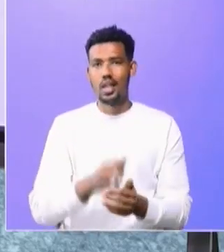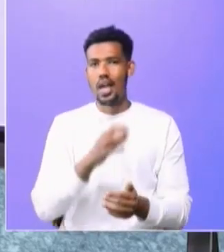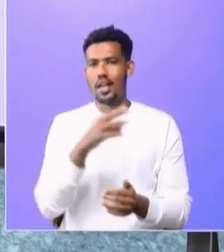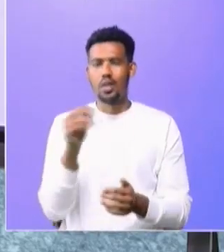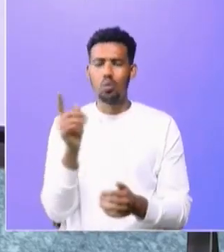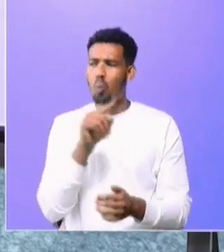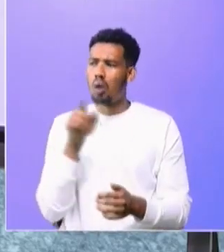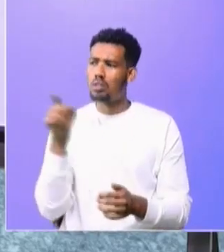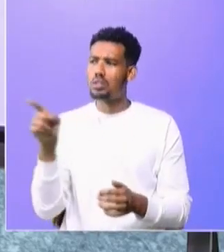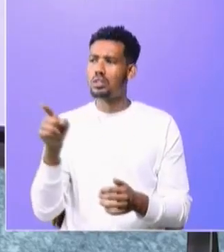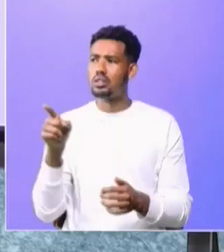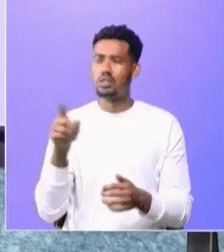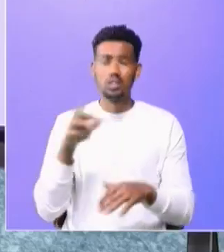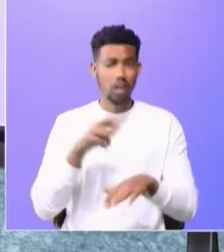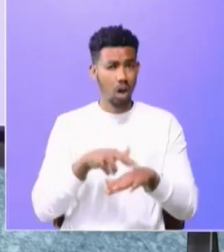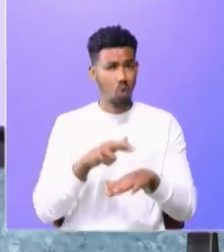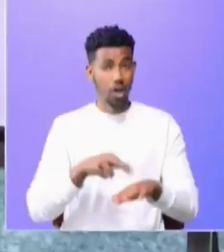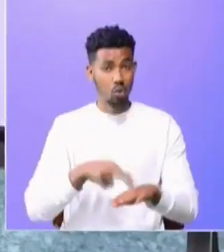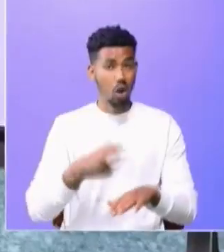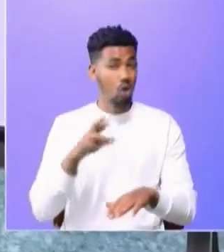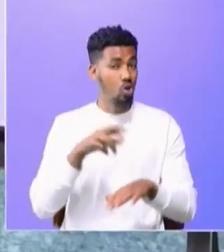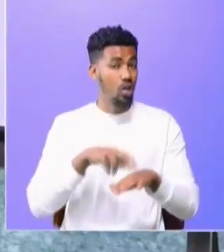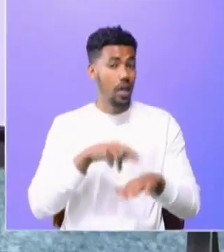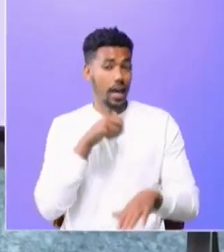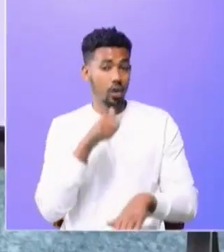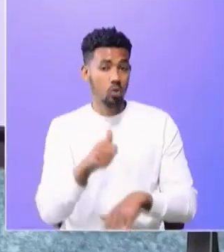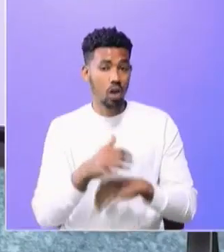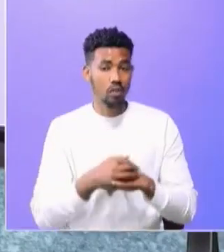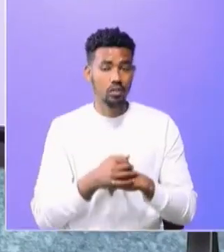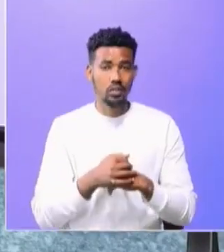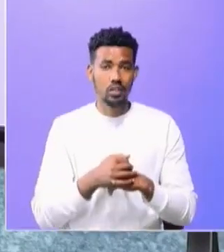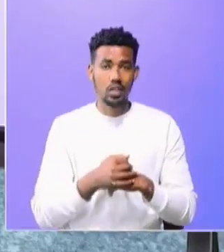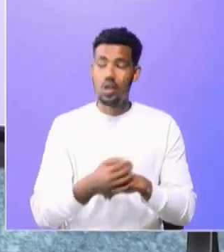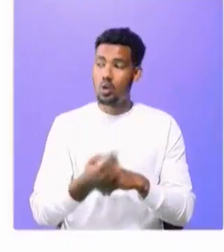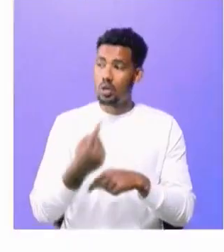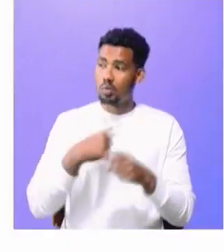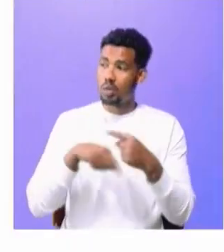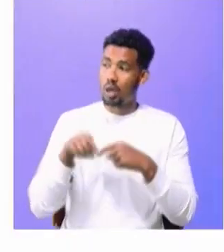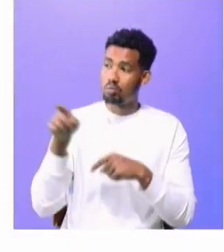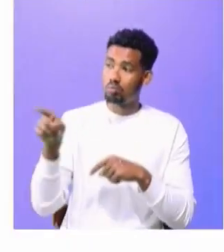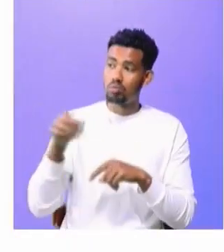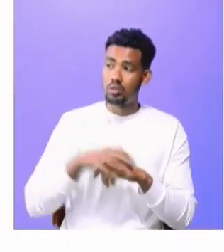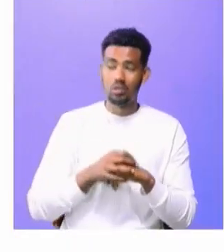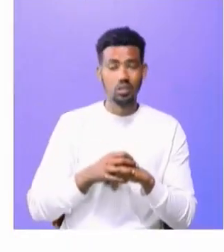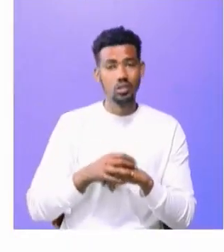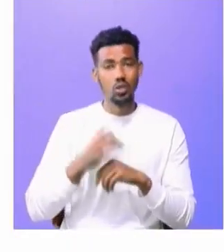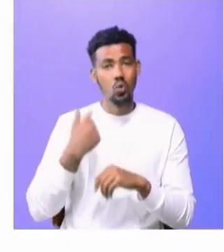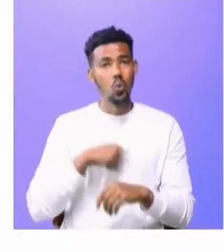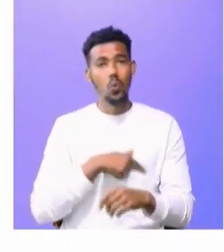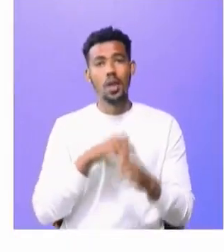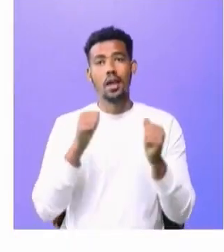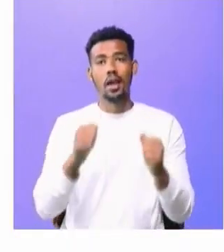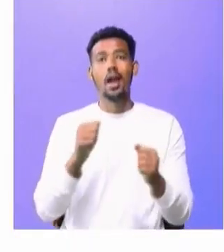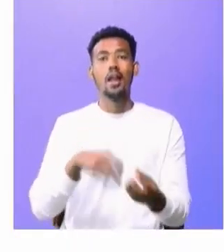is this, regular form or irregular? When we come to here, easily we can add